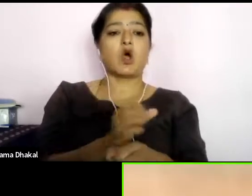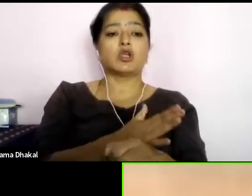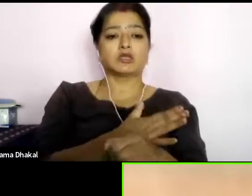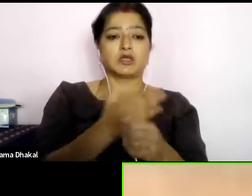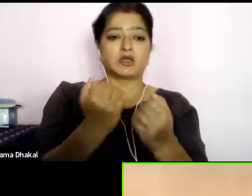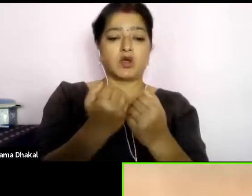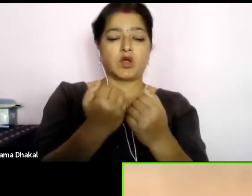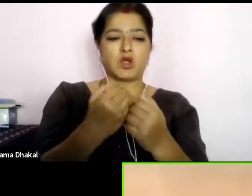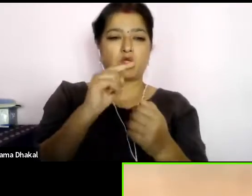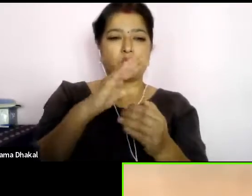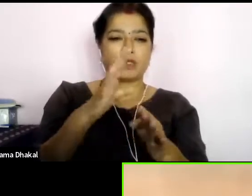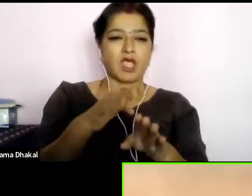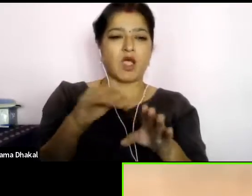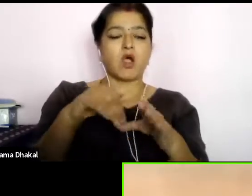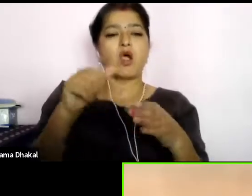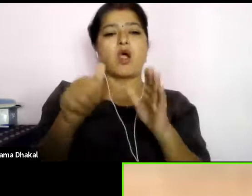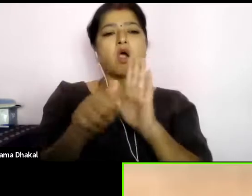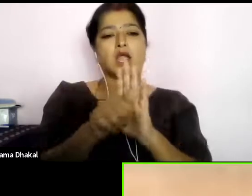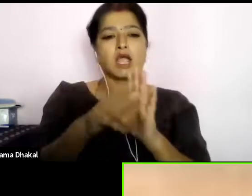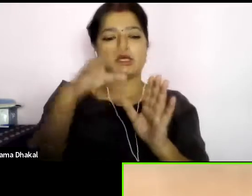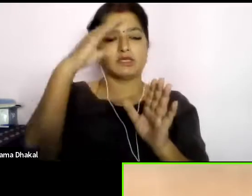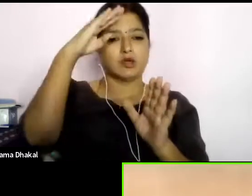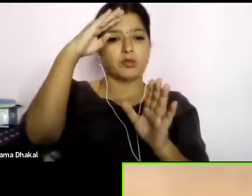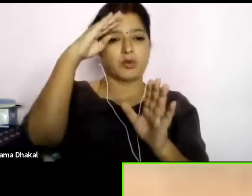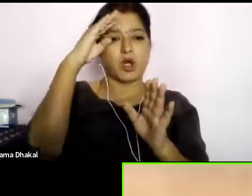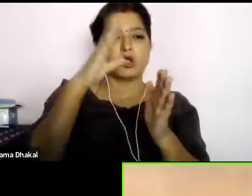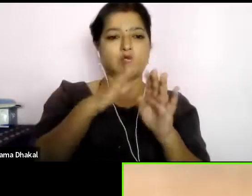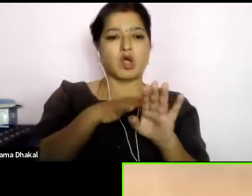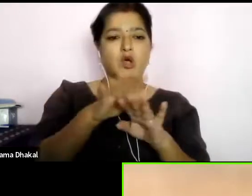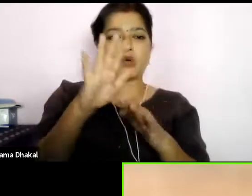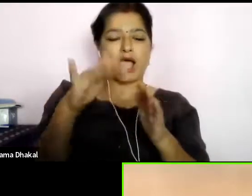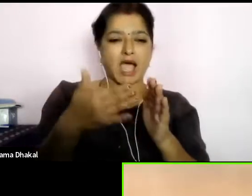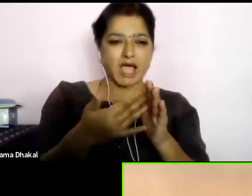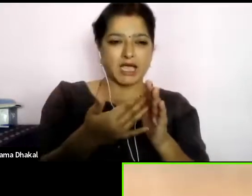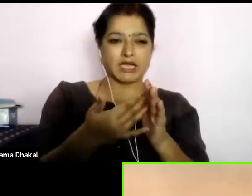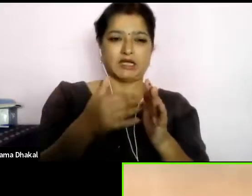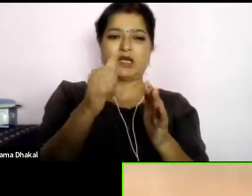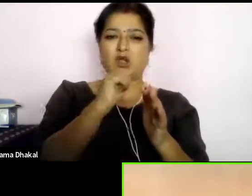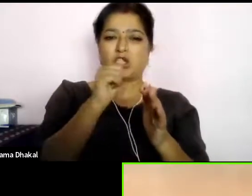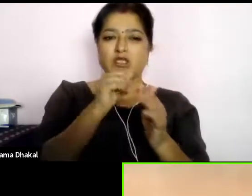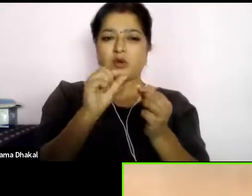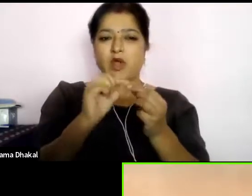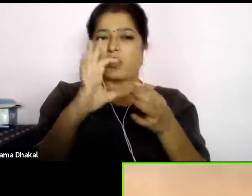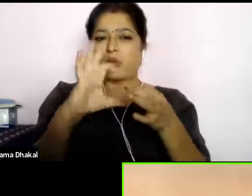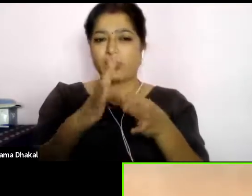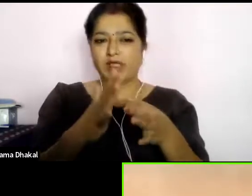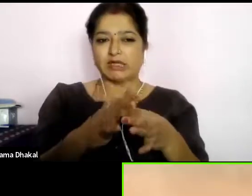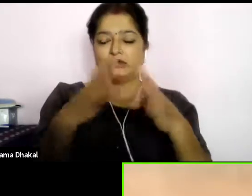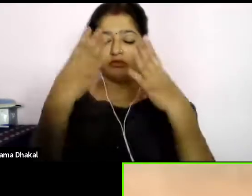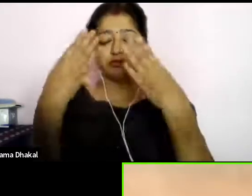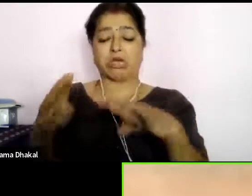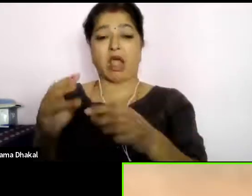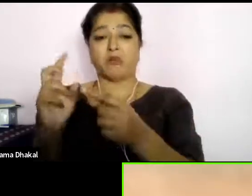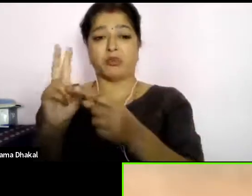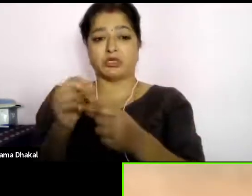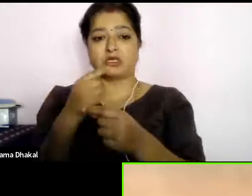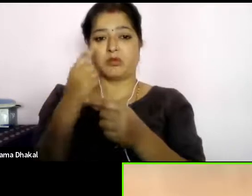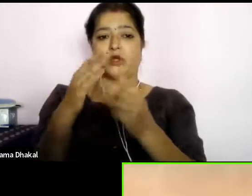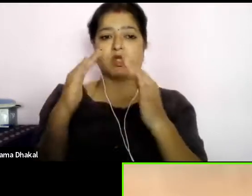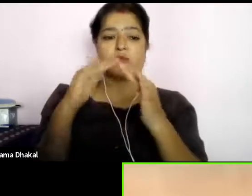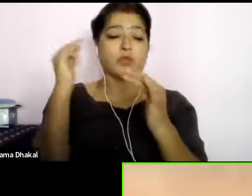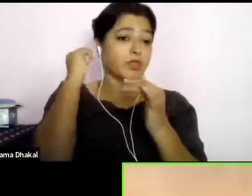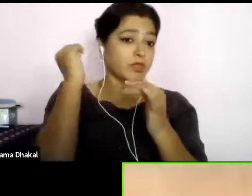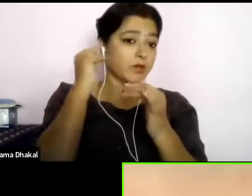the daughter is also not able to get the basic human rights, which she is not able to exercise the basic